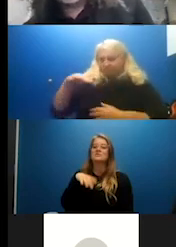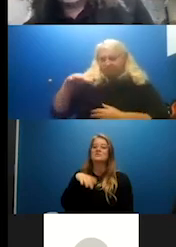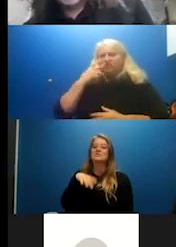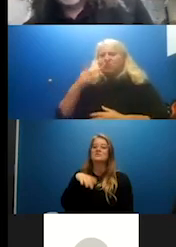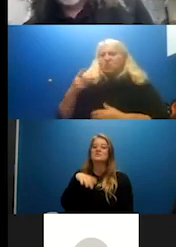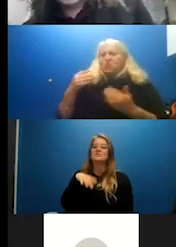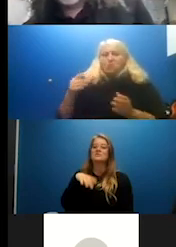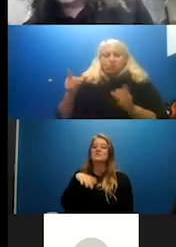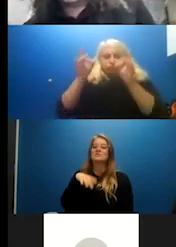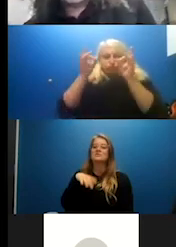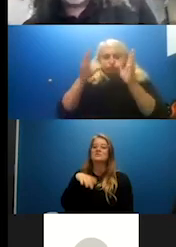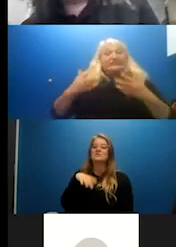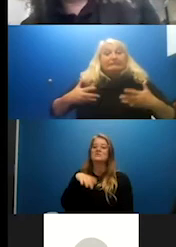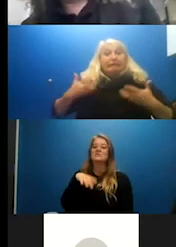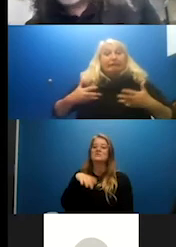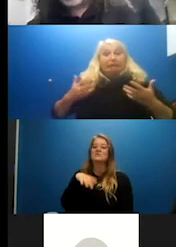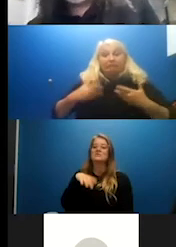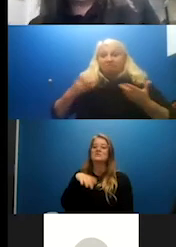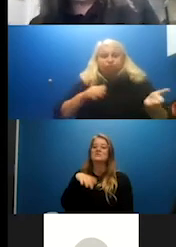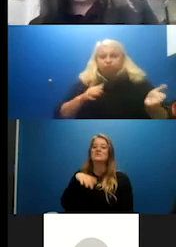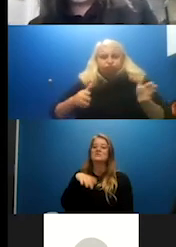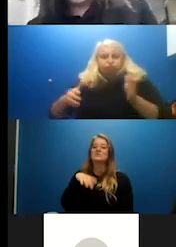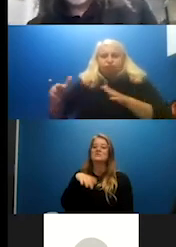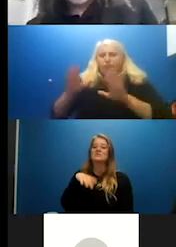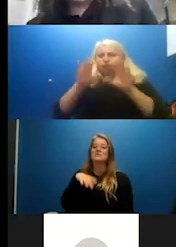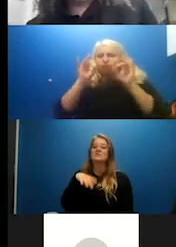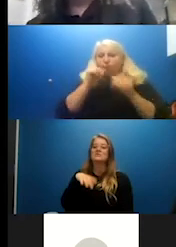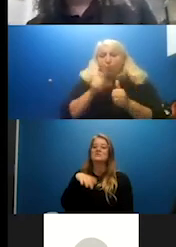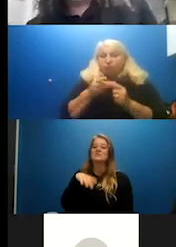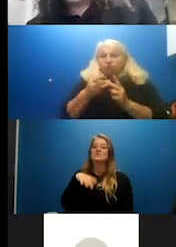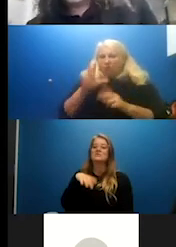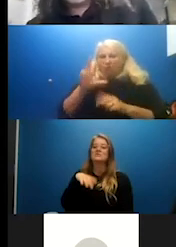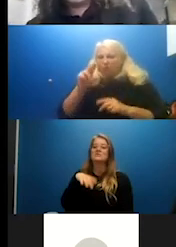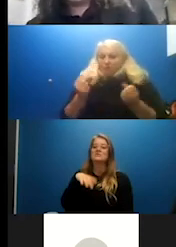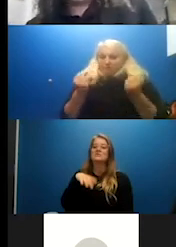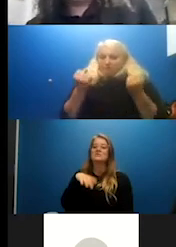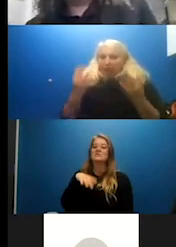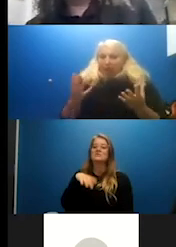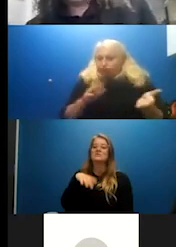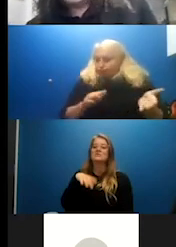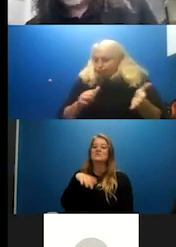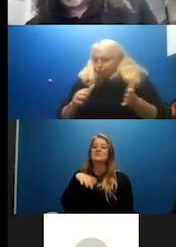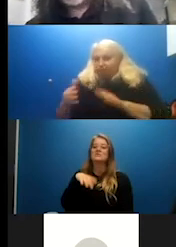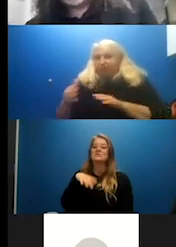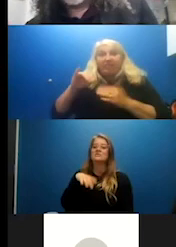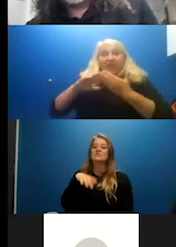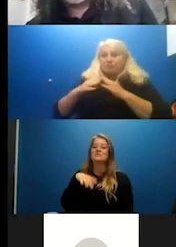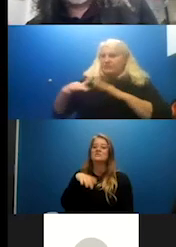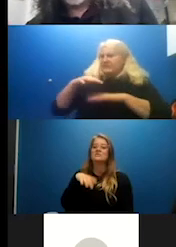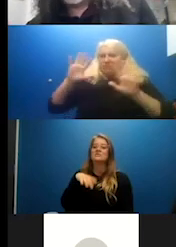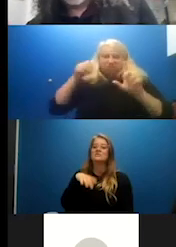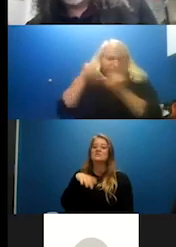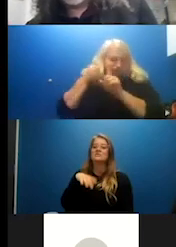suicides, not just attempts, but a series of deaths. And the community was in a state of acute crisis. They were